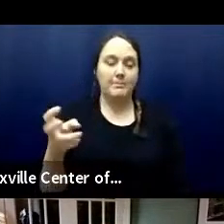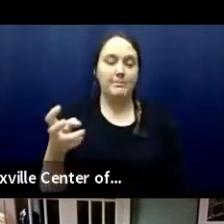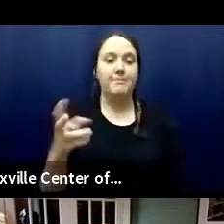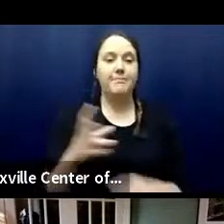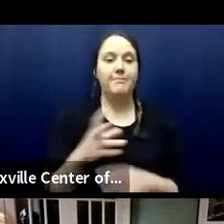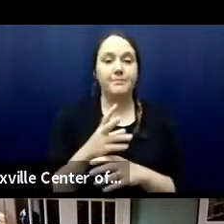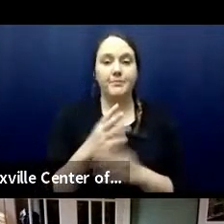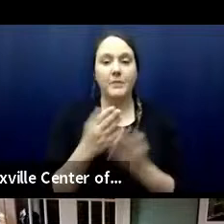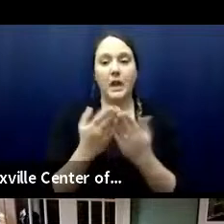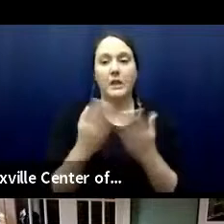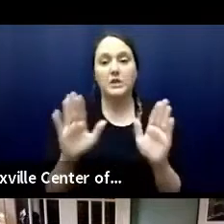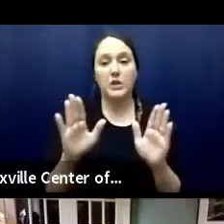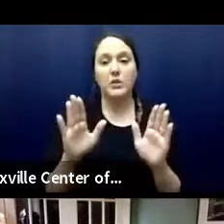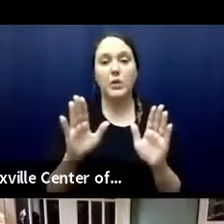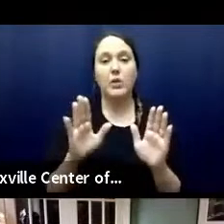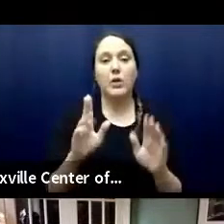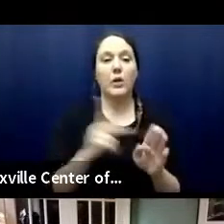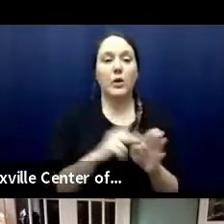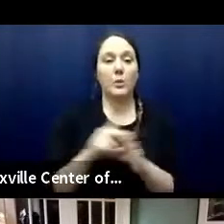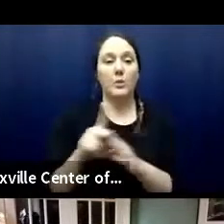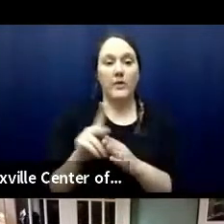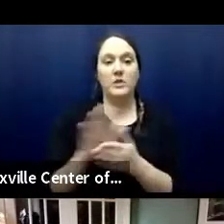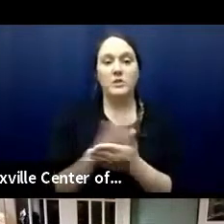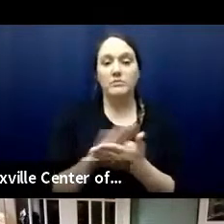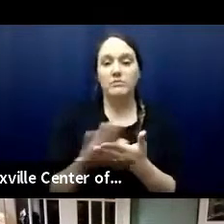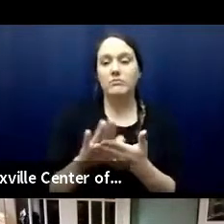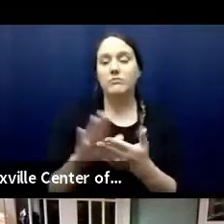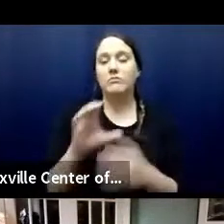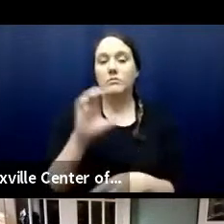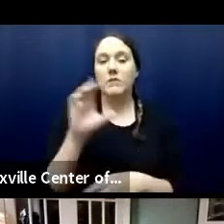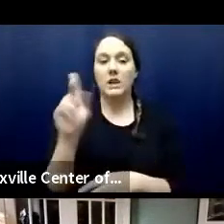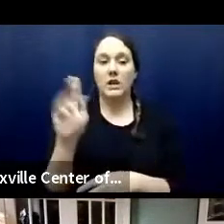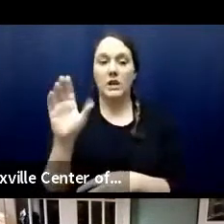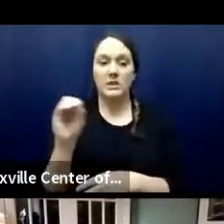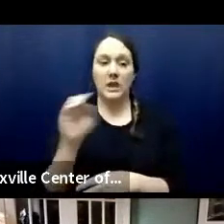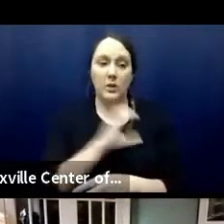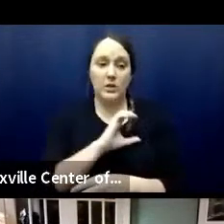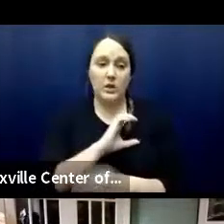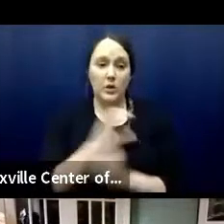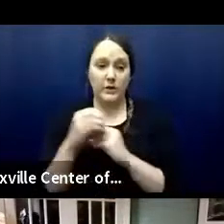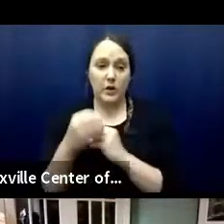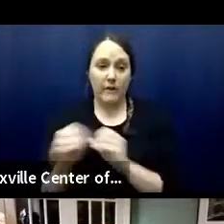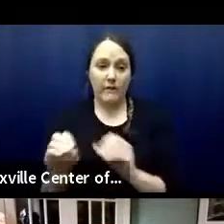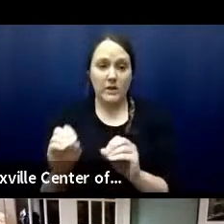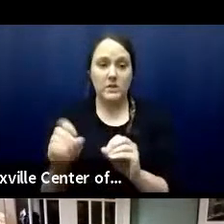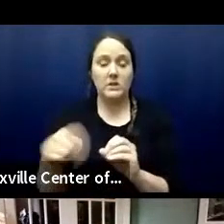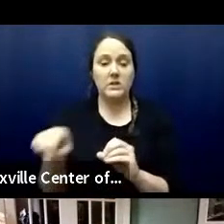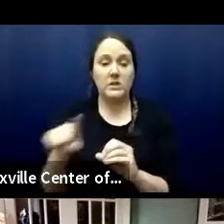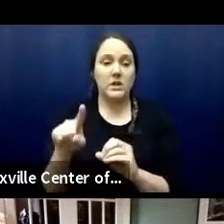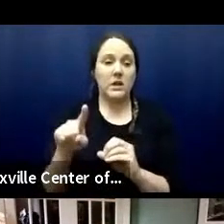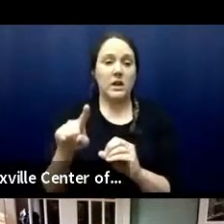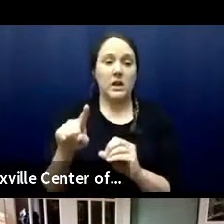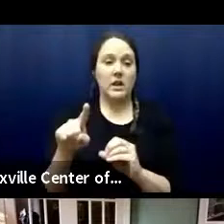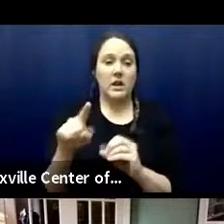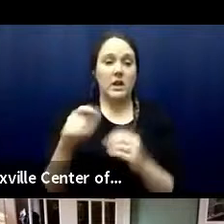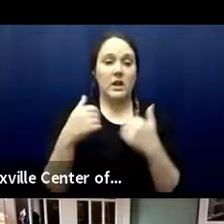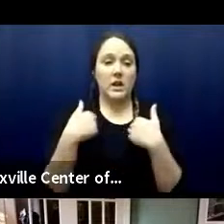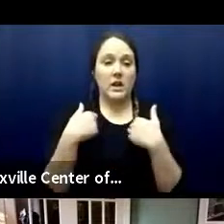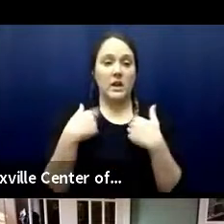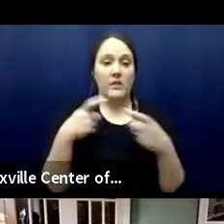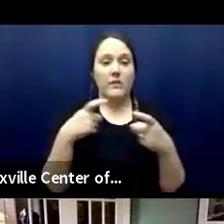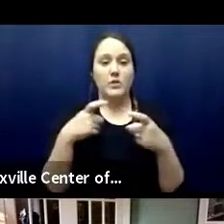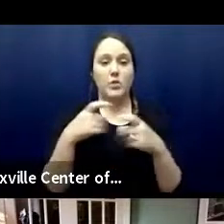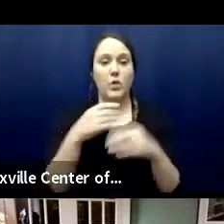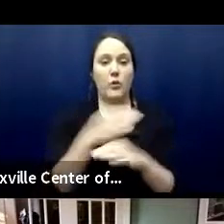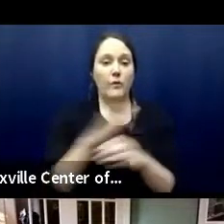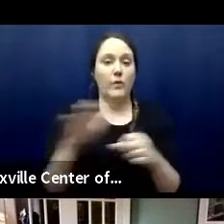in general, as professional courtesy, the Knox County Sheriff's Office, as I understand it, they have jurisdiction over the entire